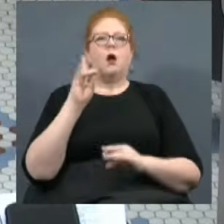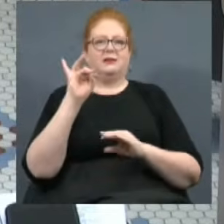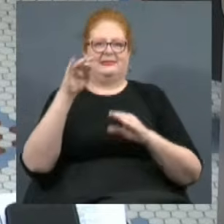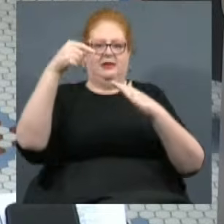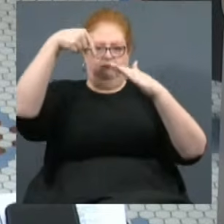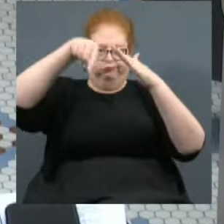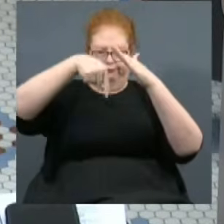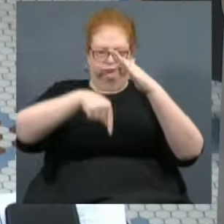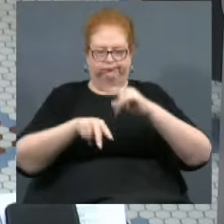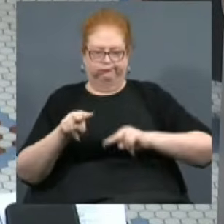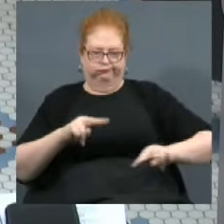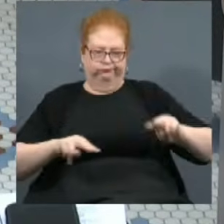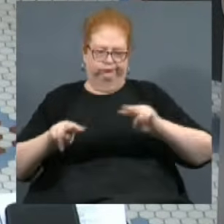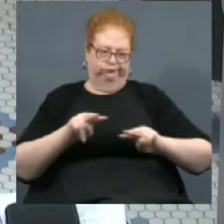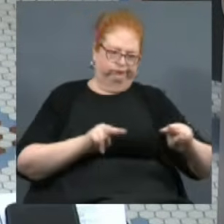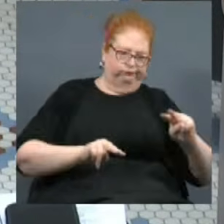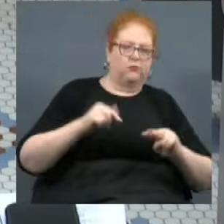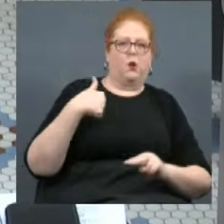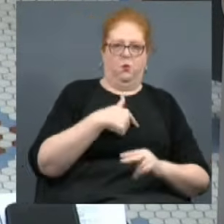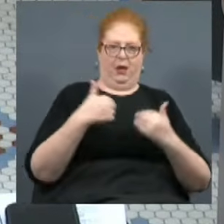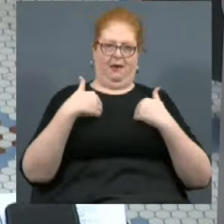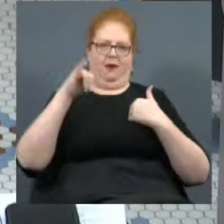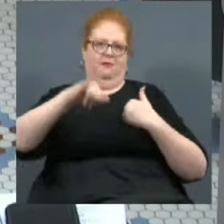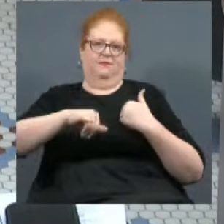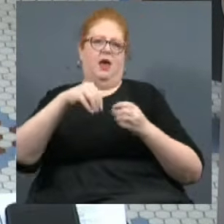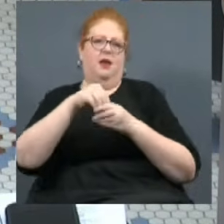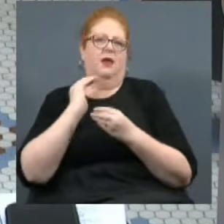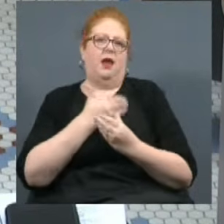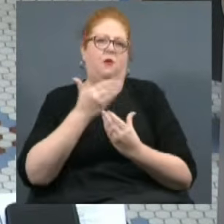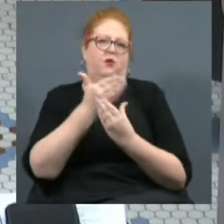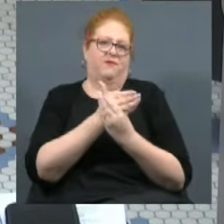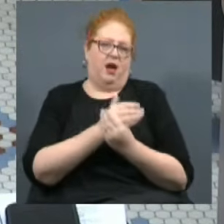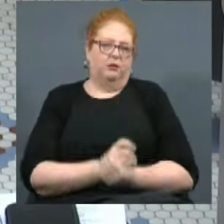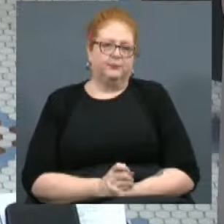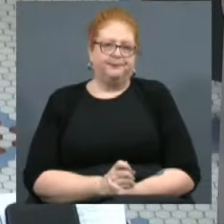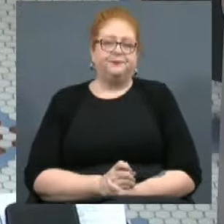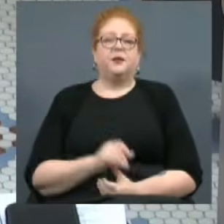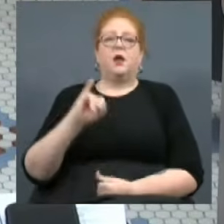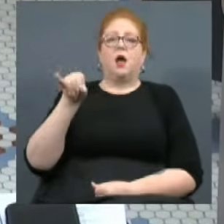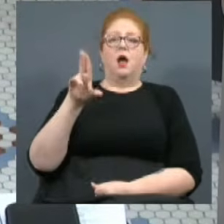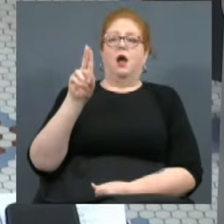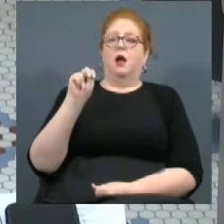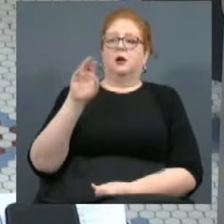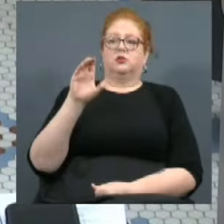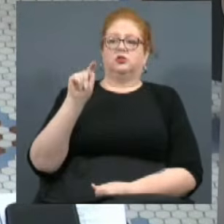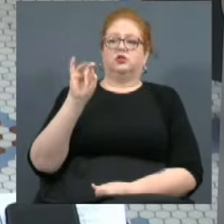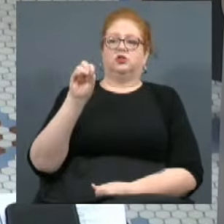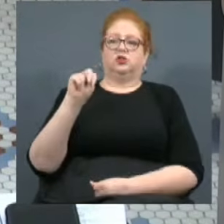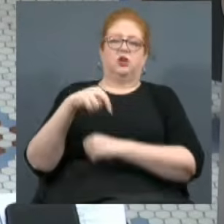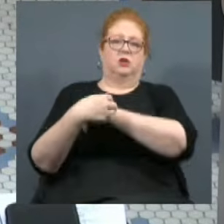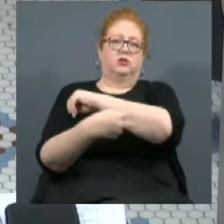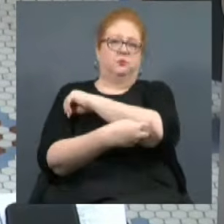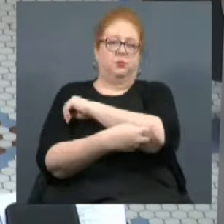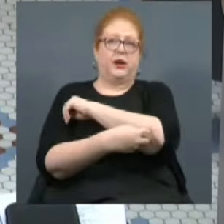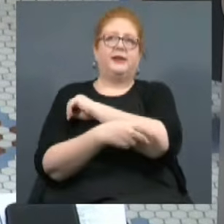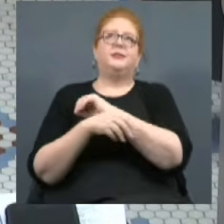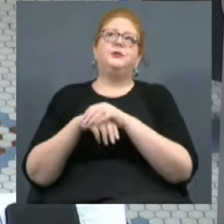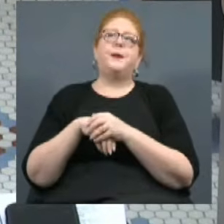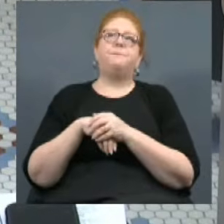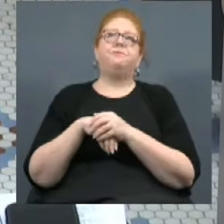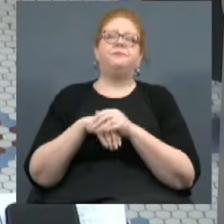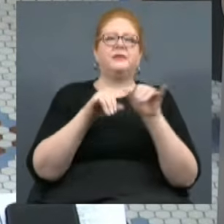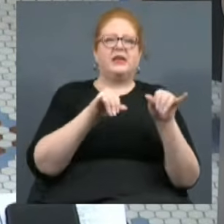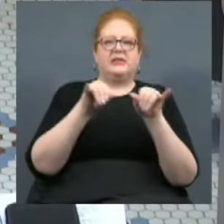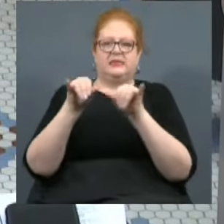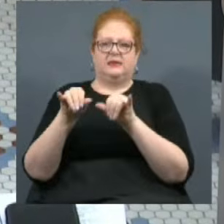that in our files. As far as the Junction Bridge is concerned, similarly, RDOT